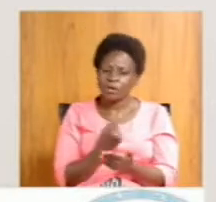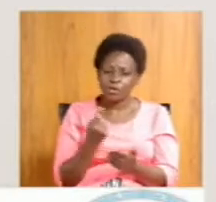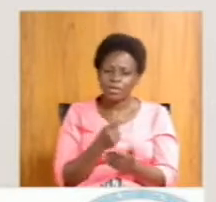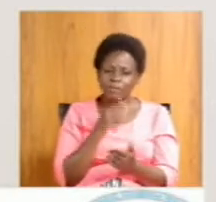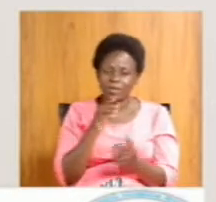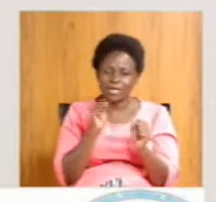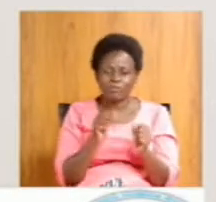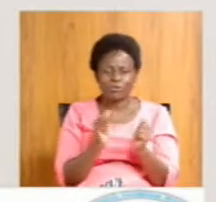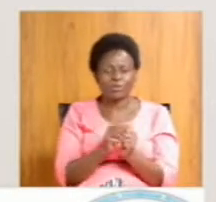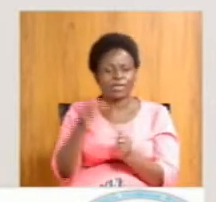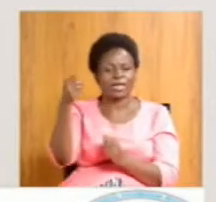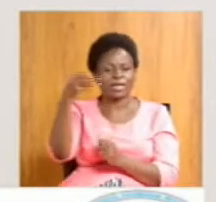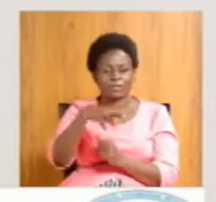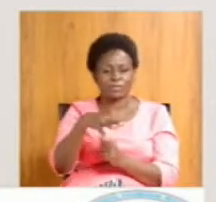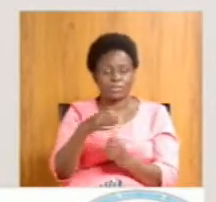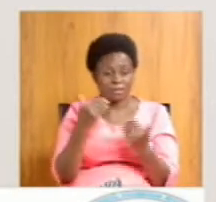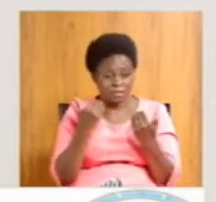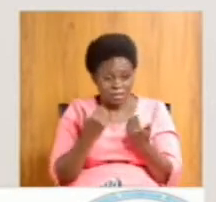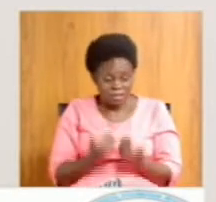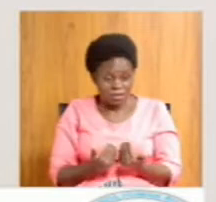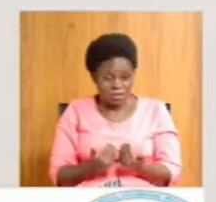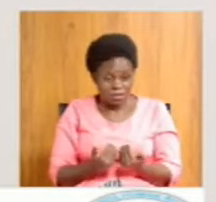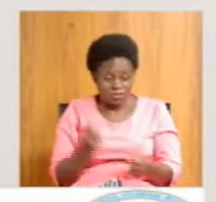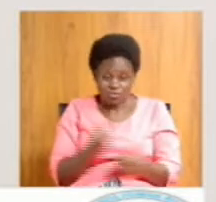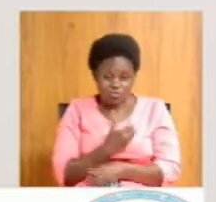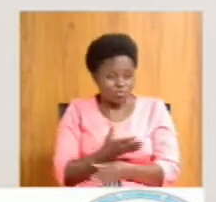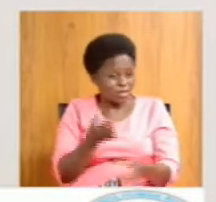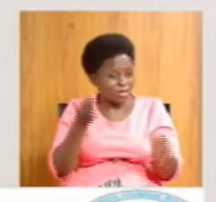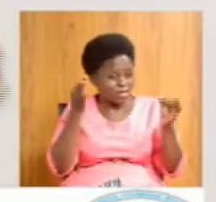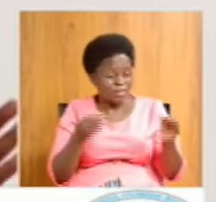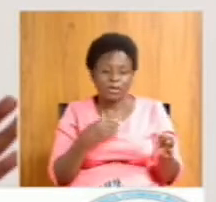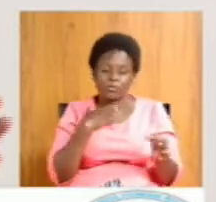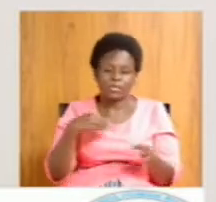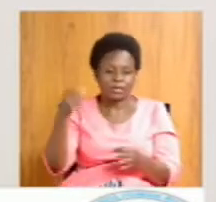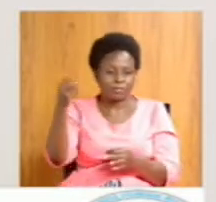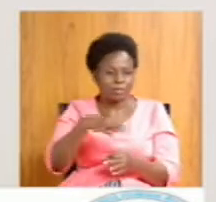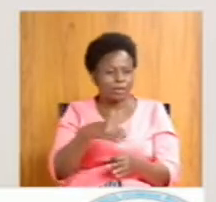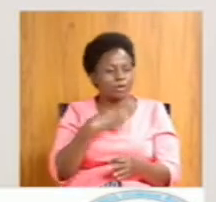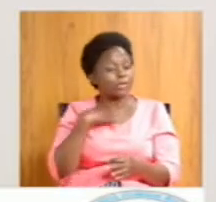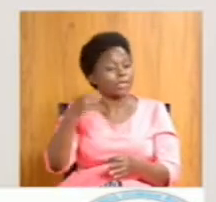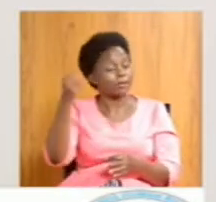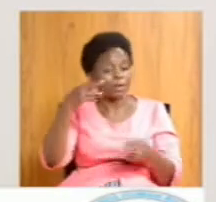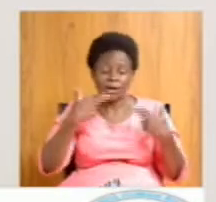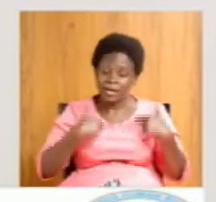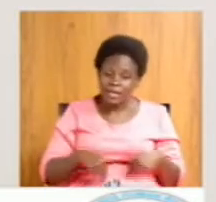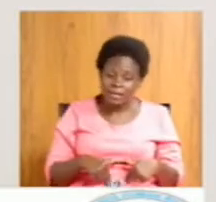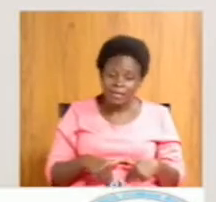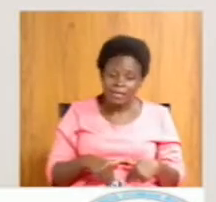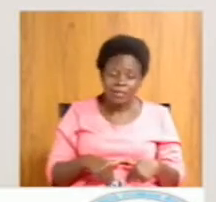enabled with electricity actually right now to do anything you need electricity you need electricity in health